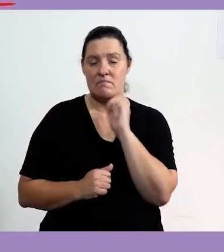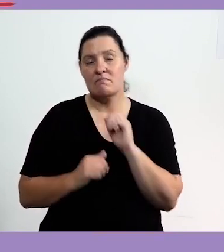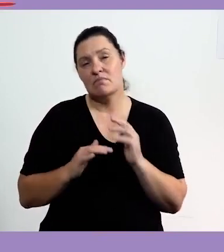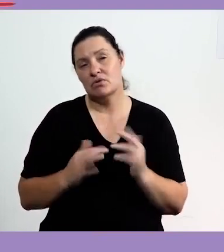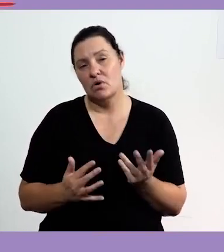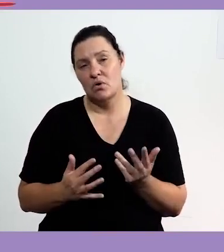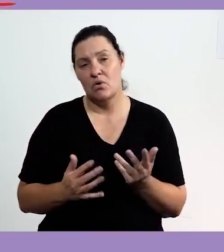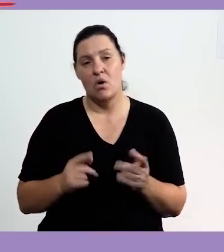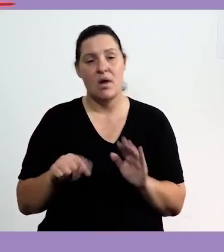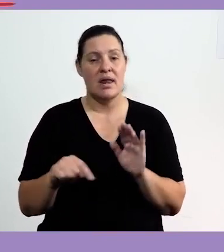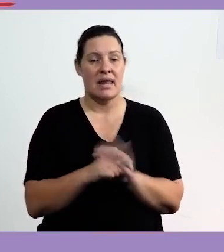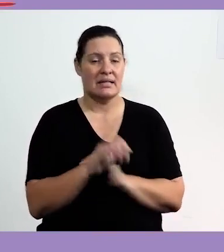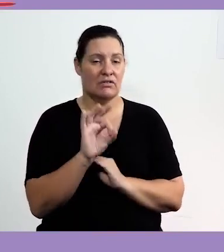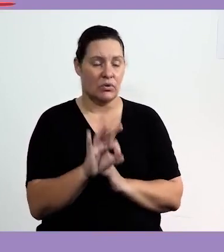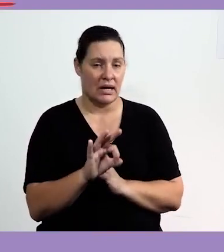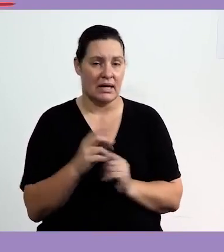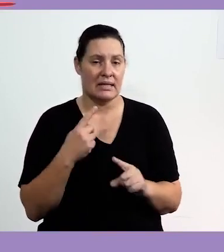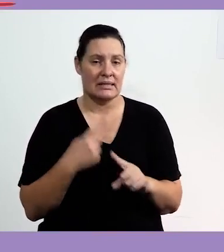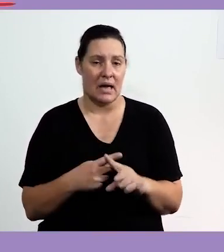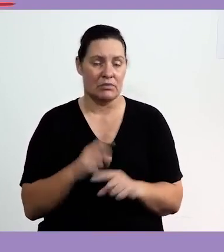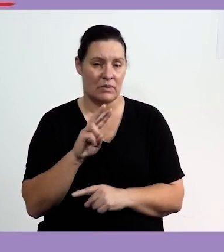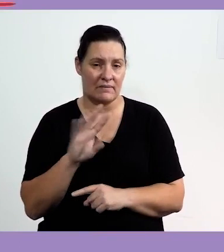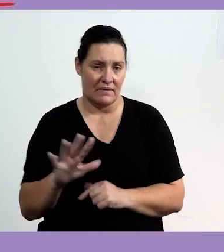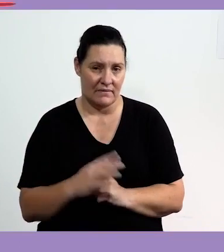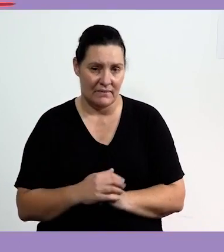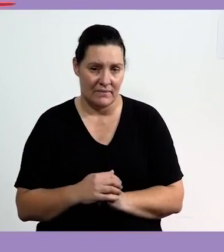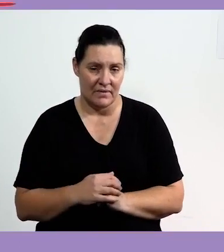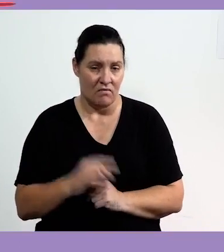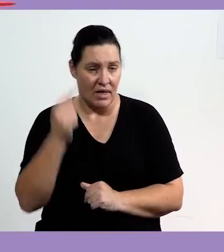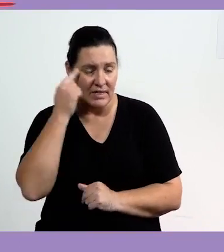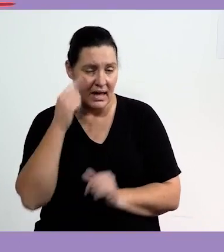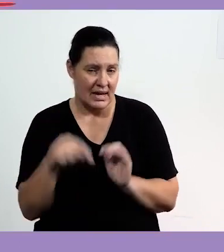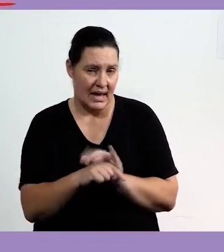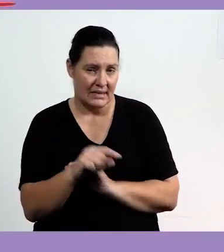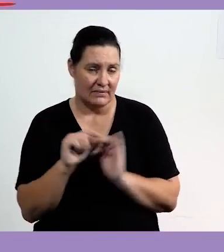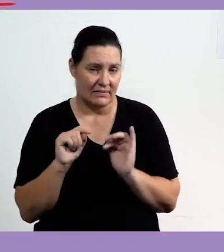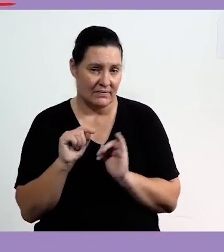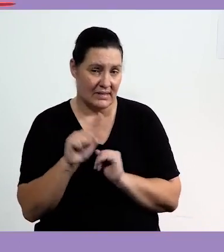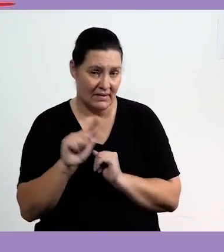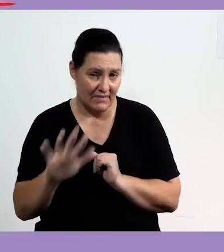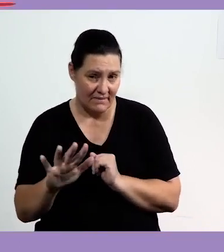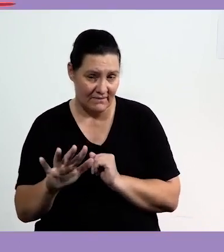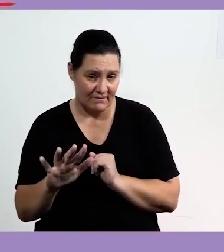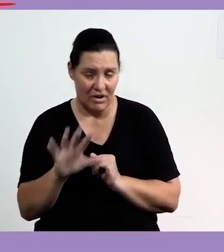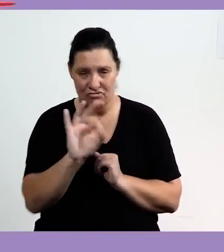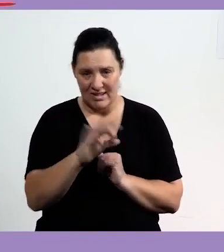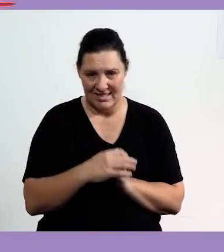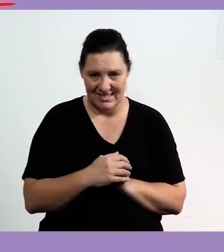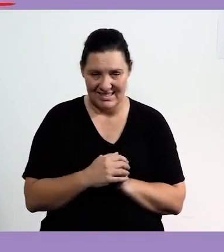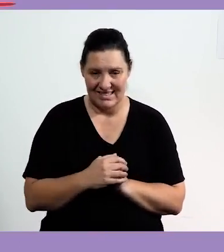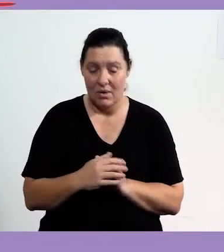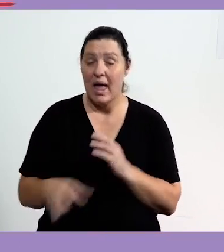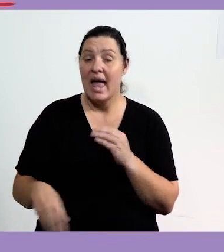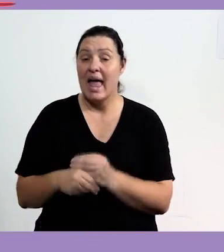So, what is negative 3 multiplied by 25? If you are thinking of negative 75, you